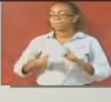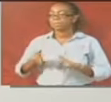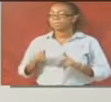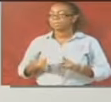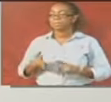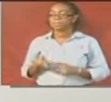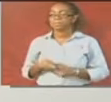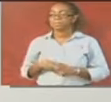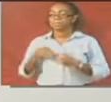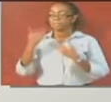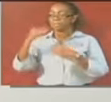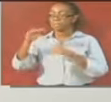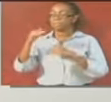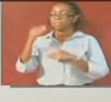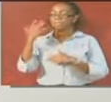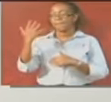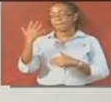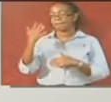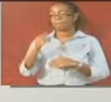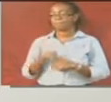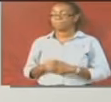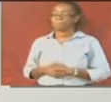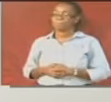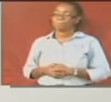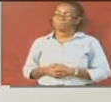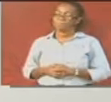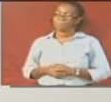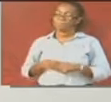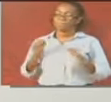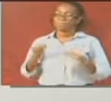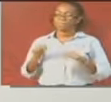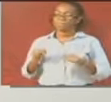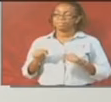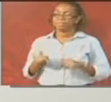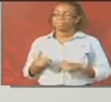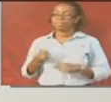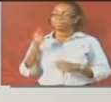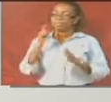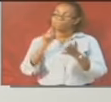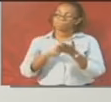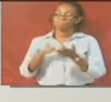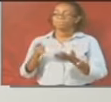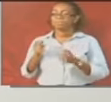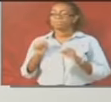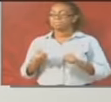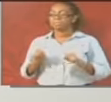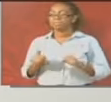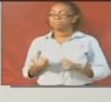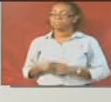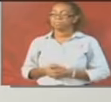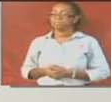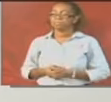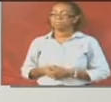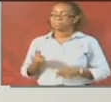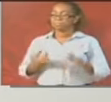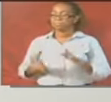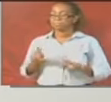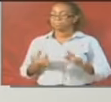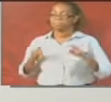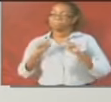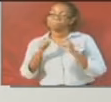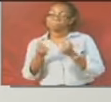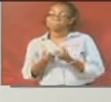the short answer is yes, we've seen some of that supported by contact tracing. We've seen other bits of it supported